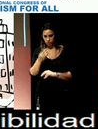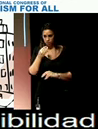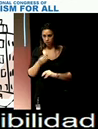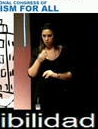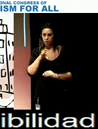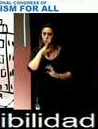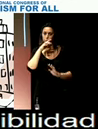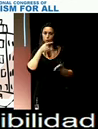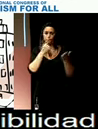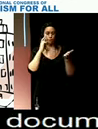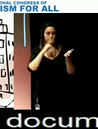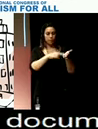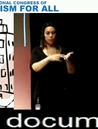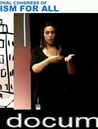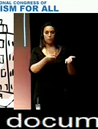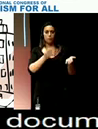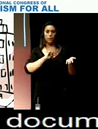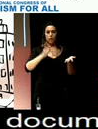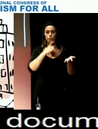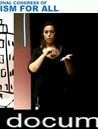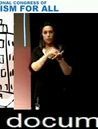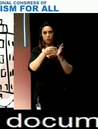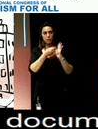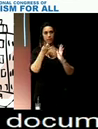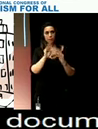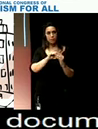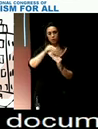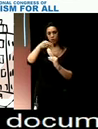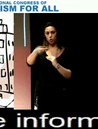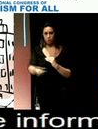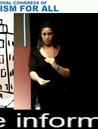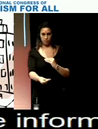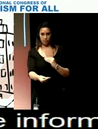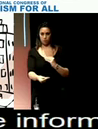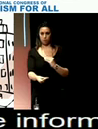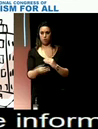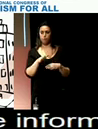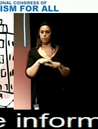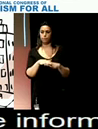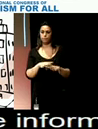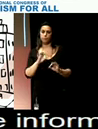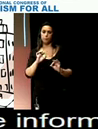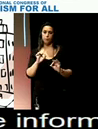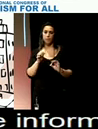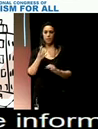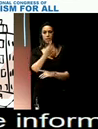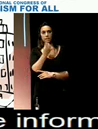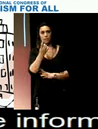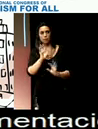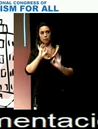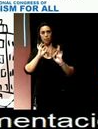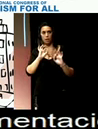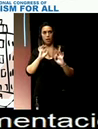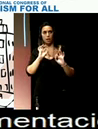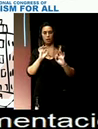technical information and recommendations on special needs of clients with impaired mobility, allowing for an easier interaction